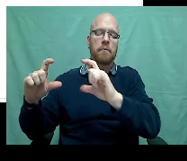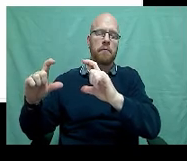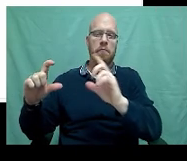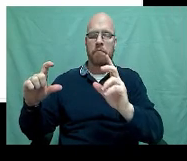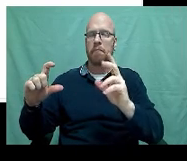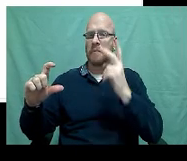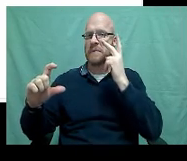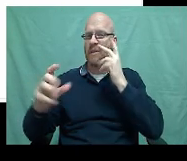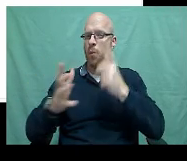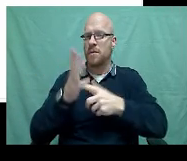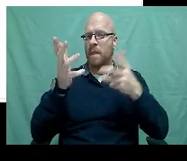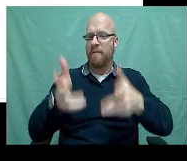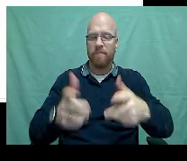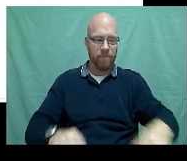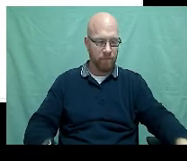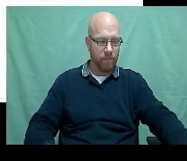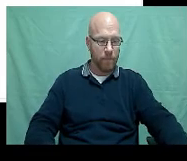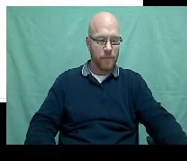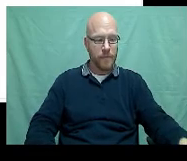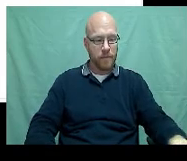So let's see, let's pull that out and see what's left.